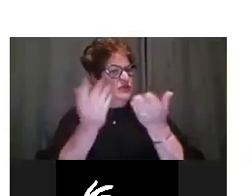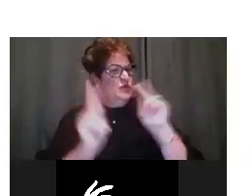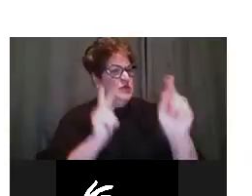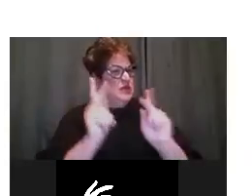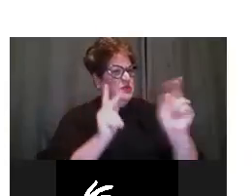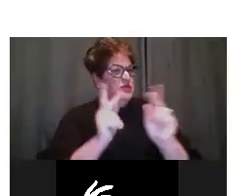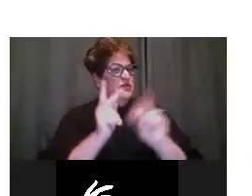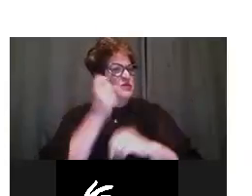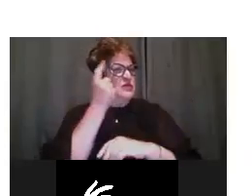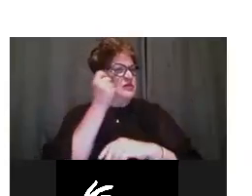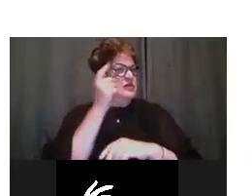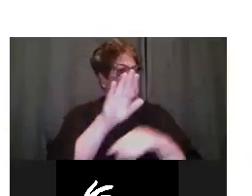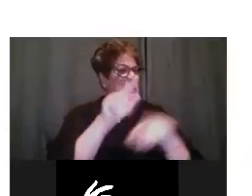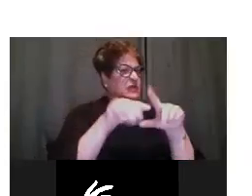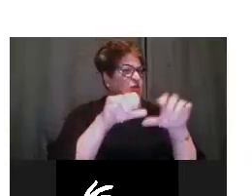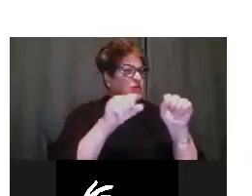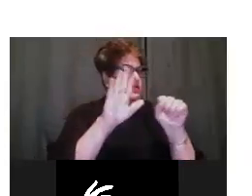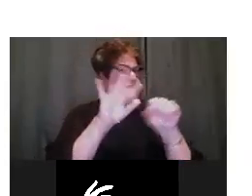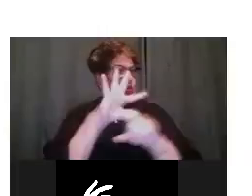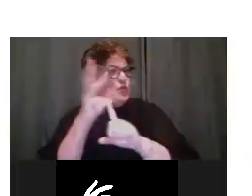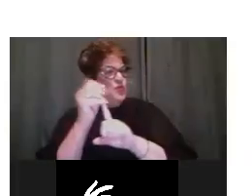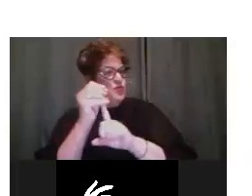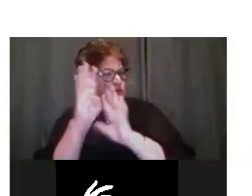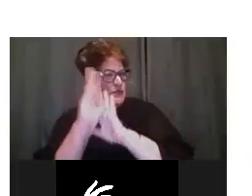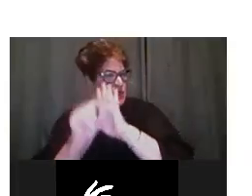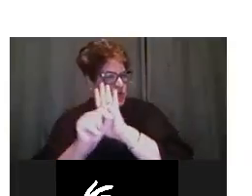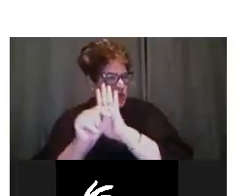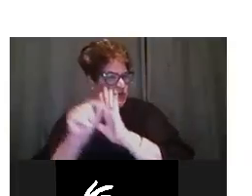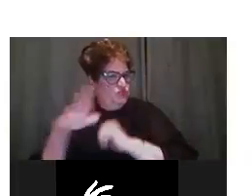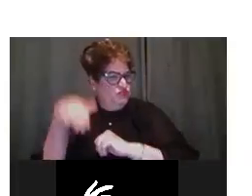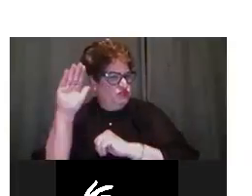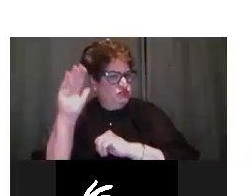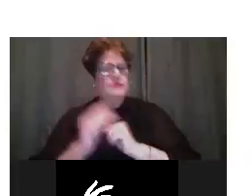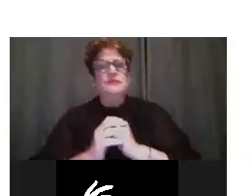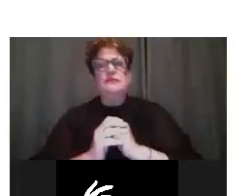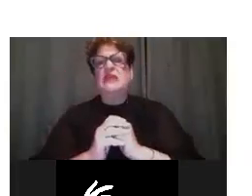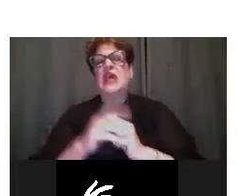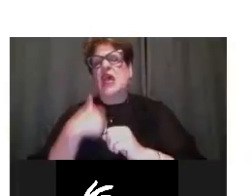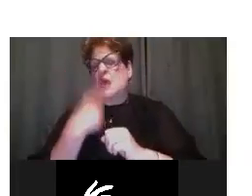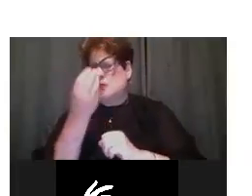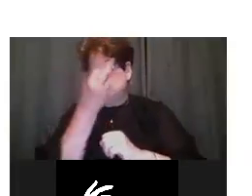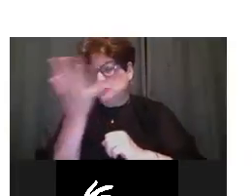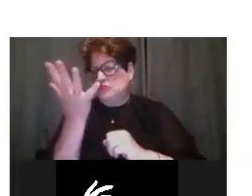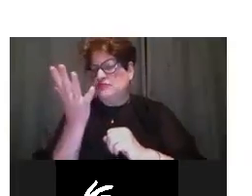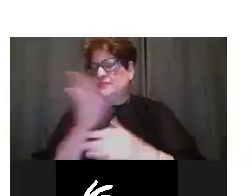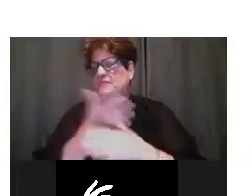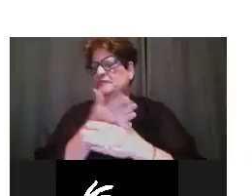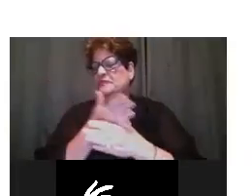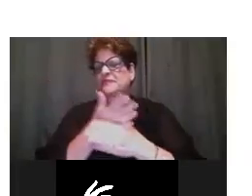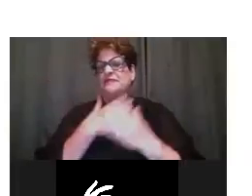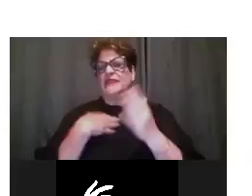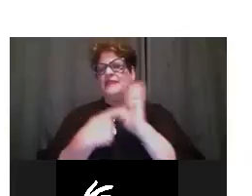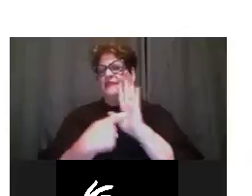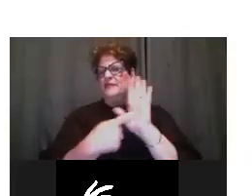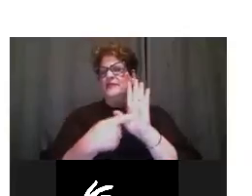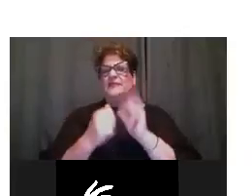and linguistic background. So I just wanted to also share what